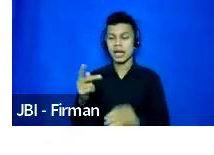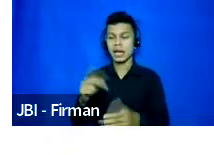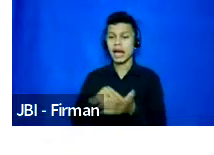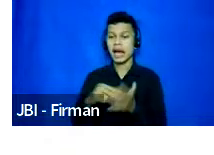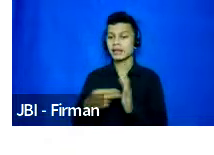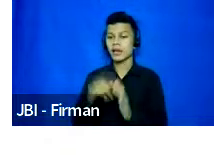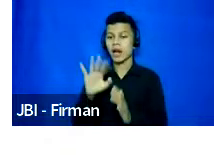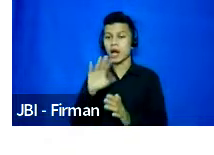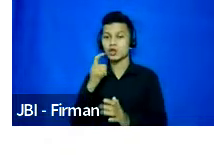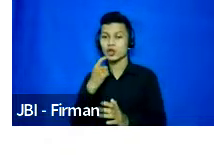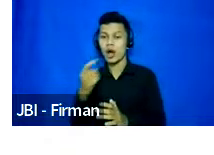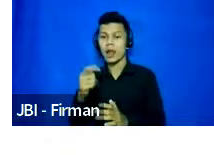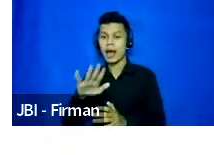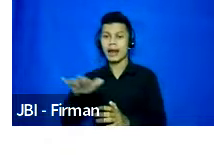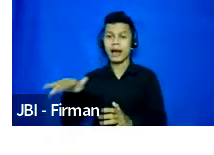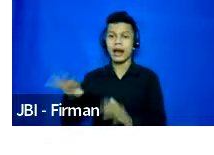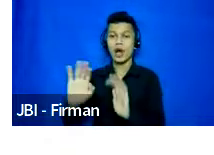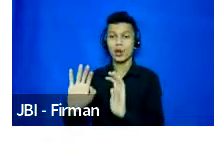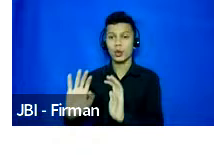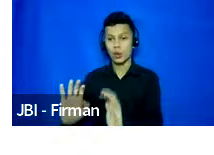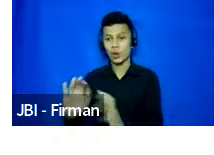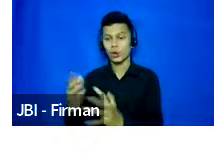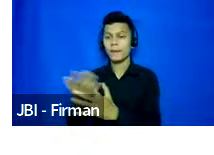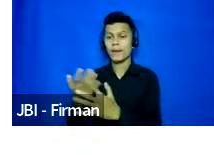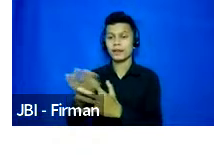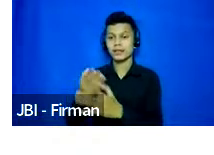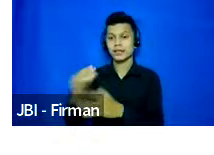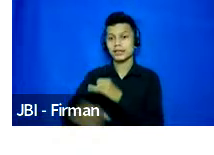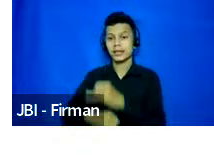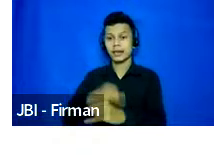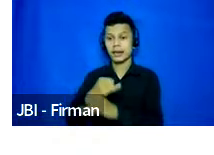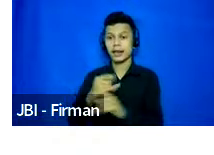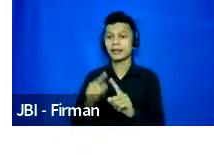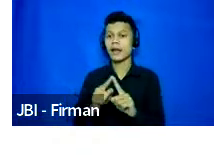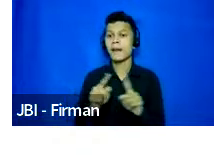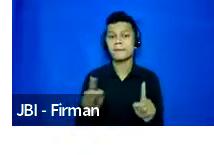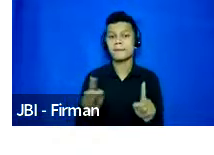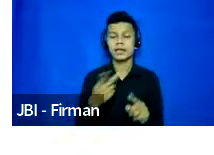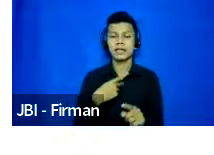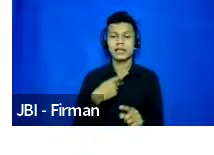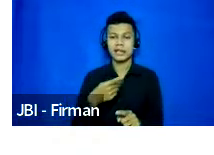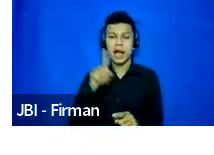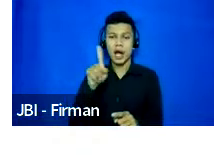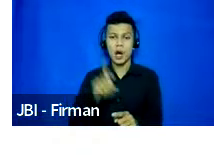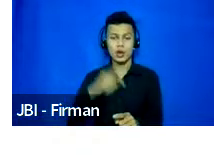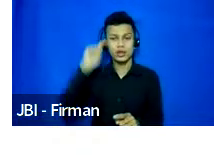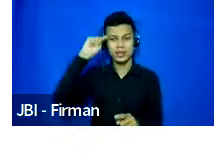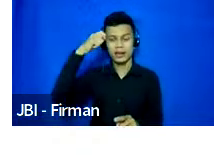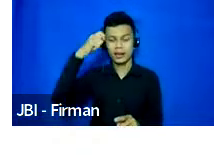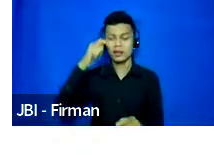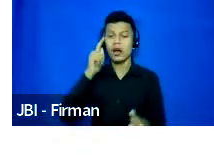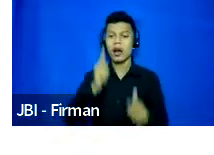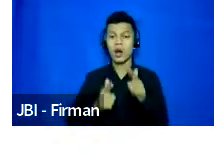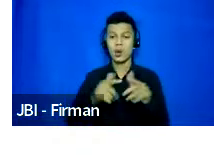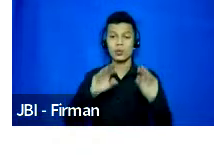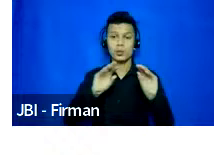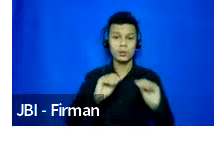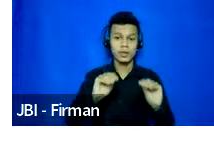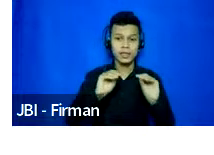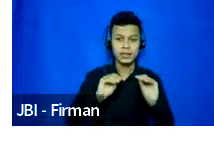that accessing internet, but we need to be mindful that education's is a